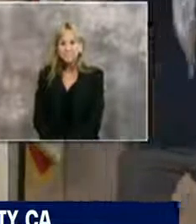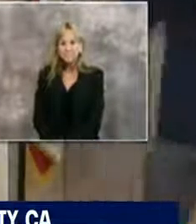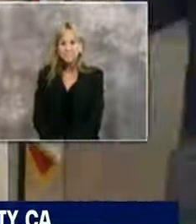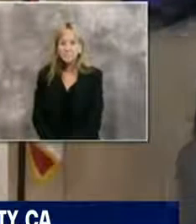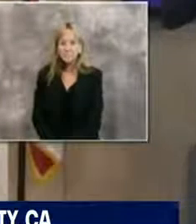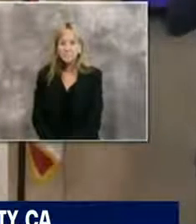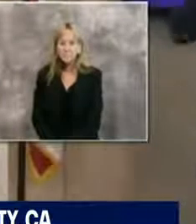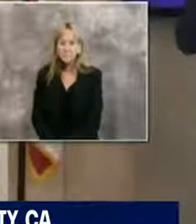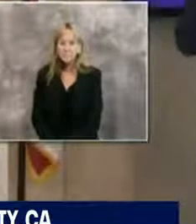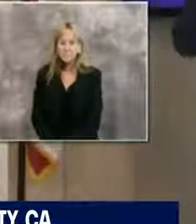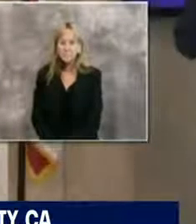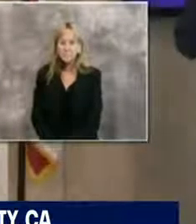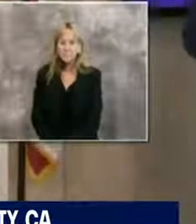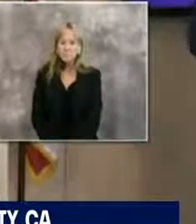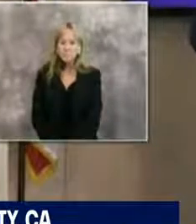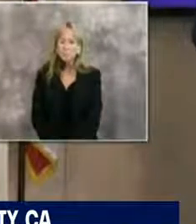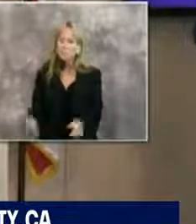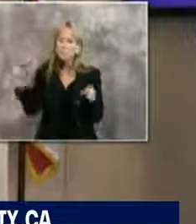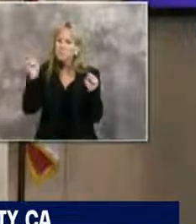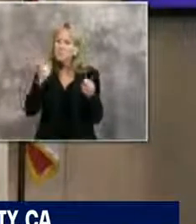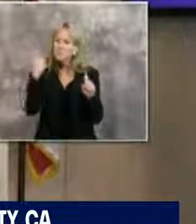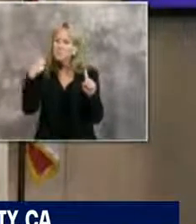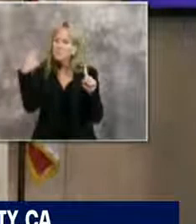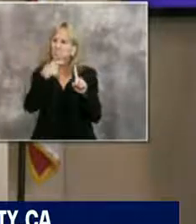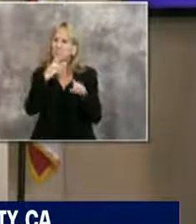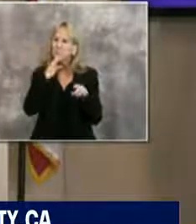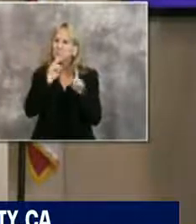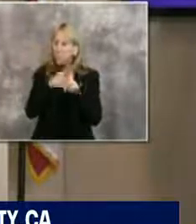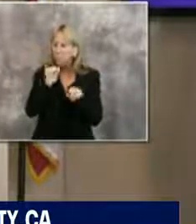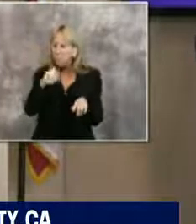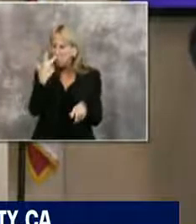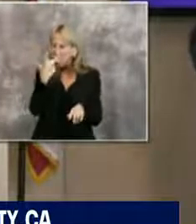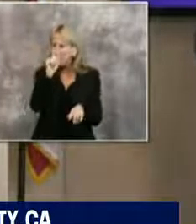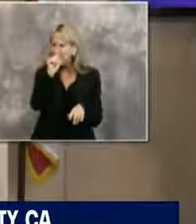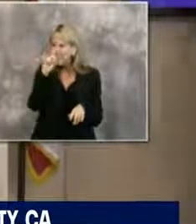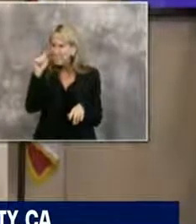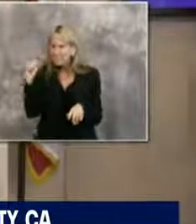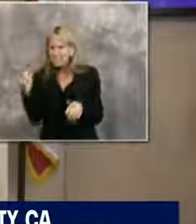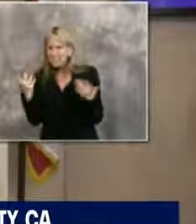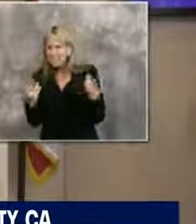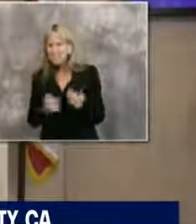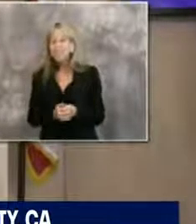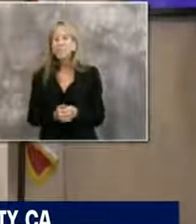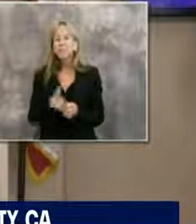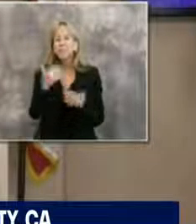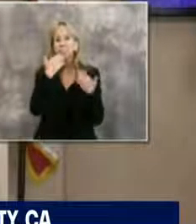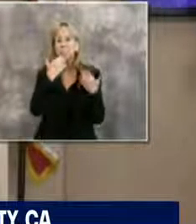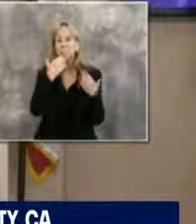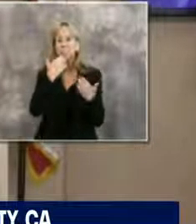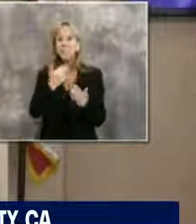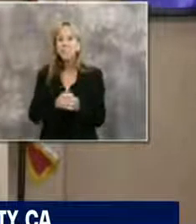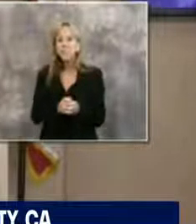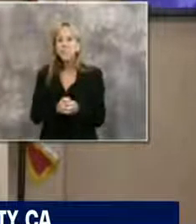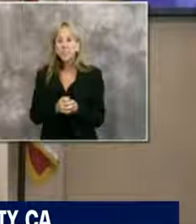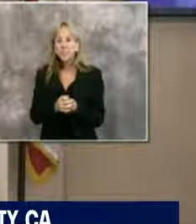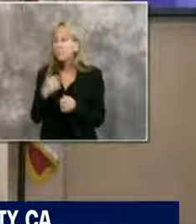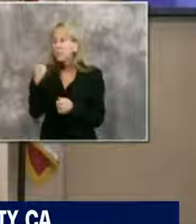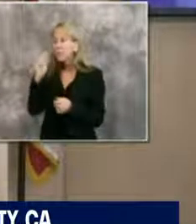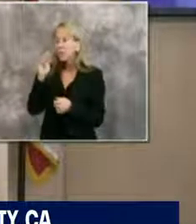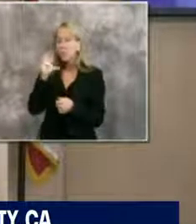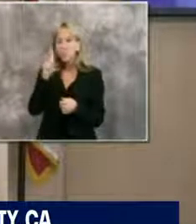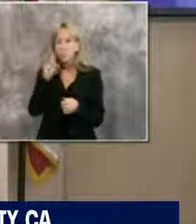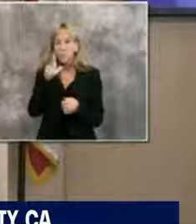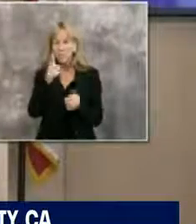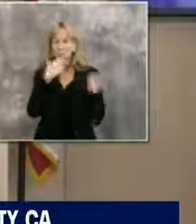And then if somebody could speak to the 3 T's. Yeah, I'm the 3T. Thank you, Dr. McDonald. And you're going to